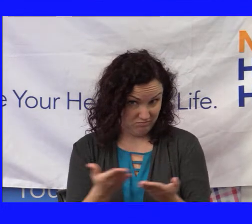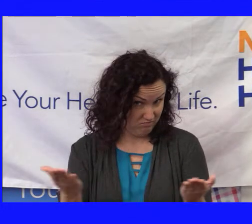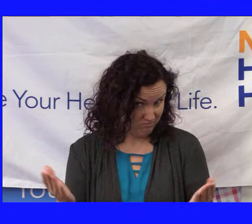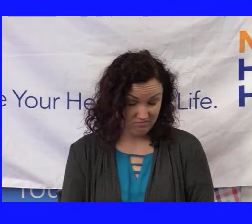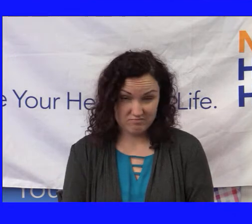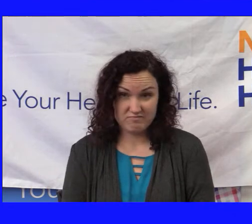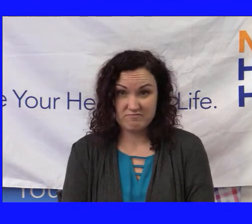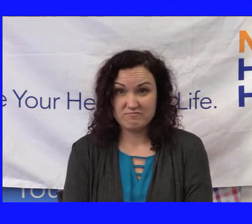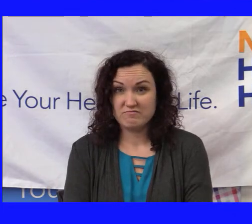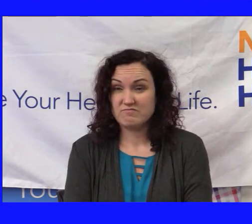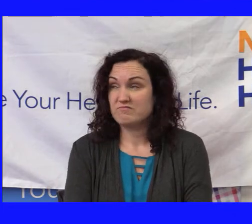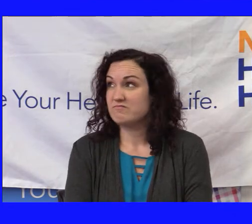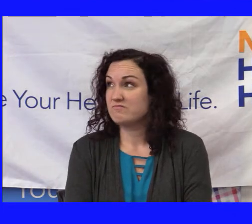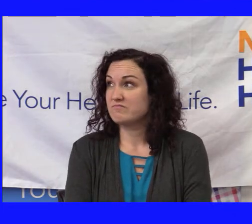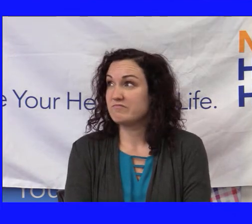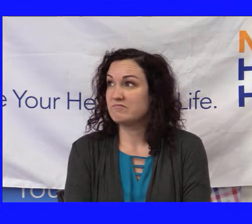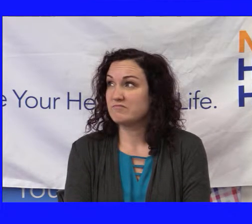questions.